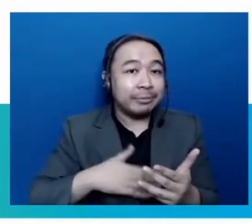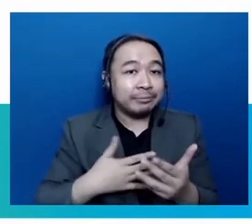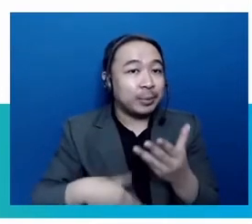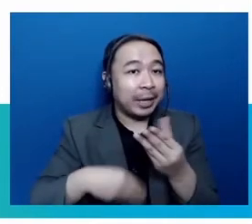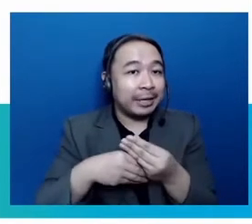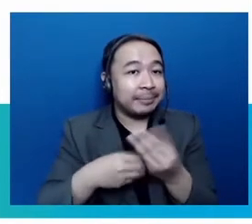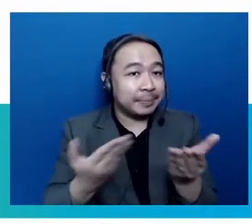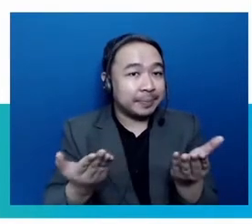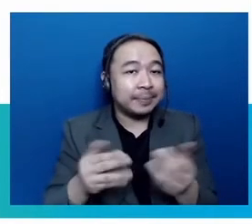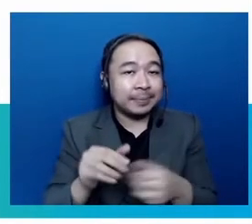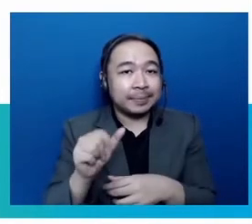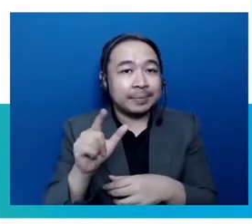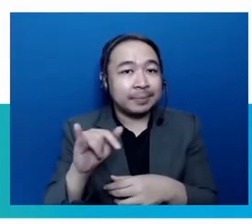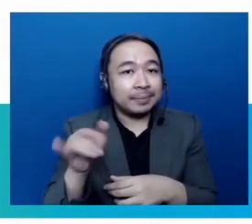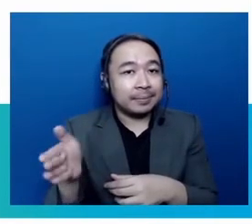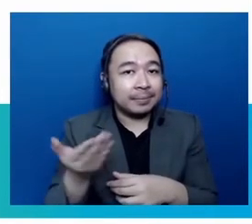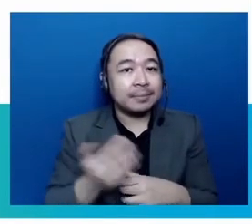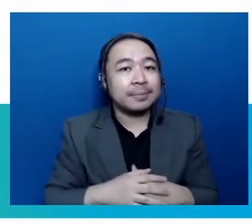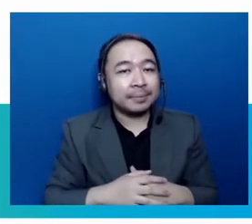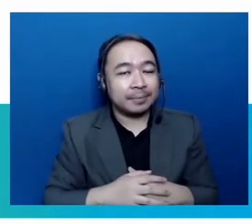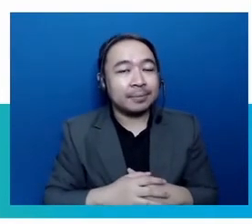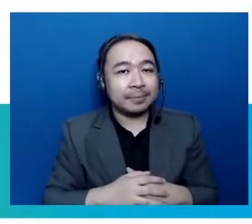first, Ali Ferretti.